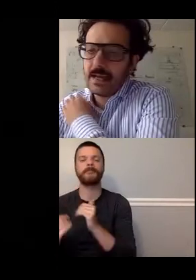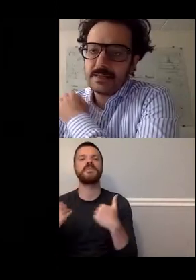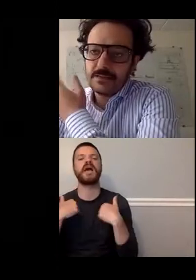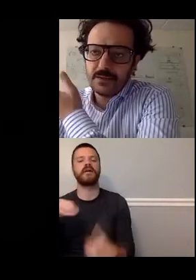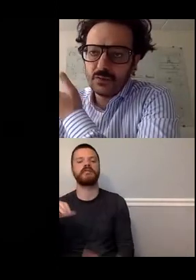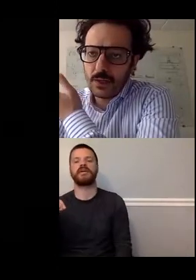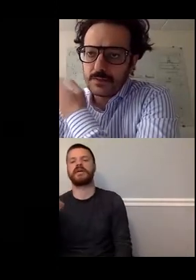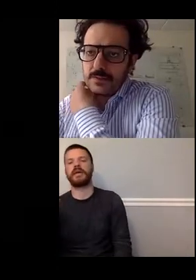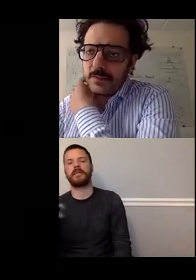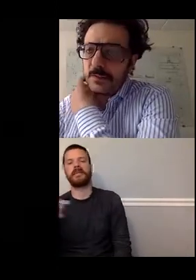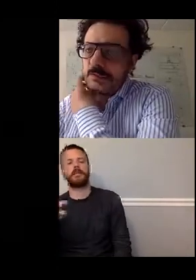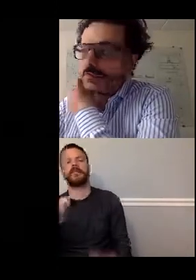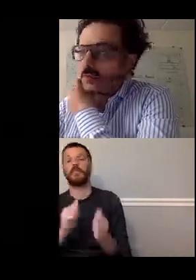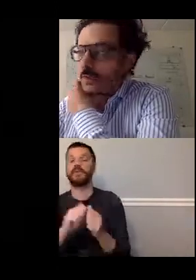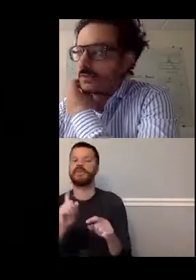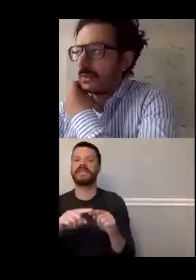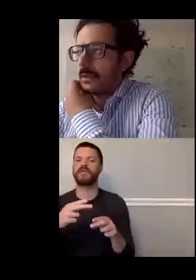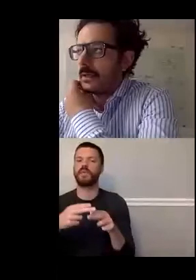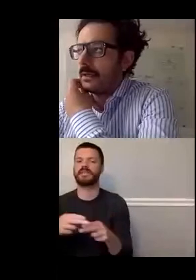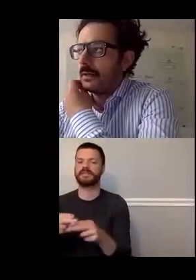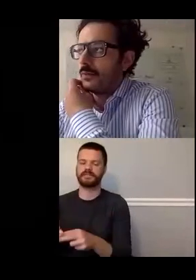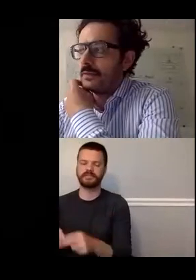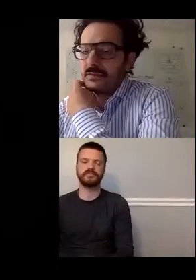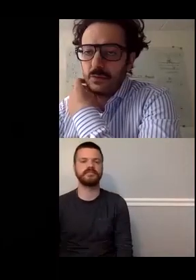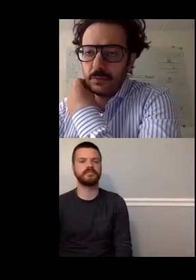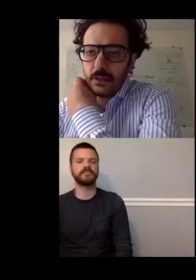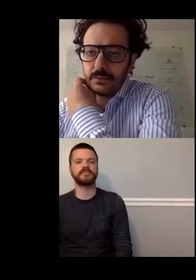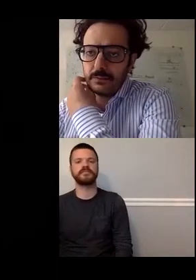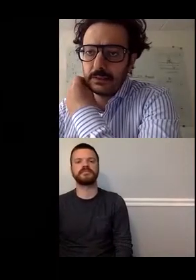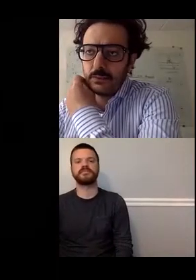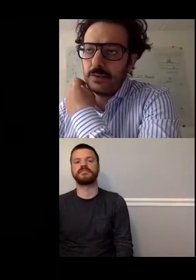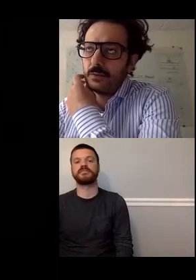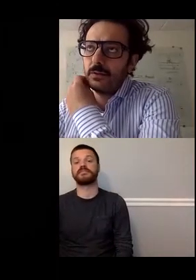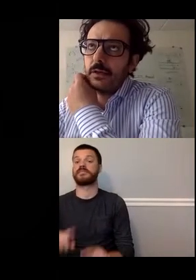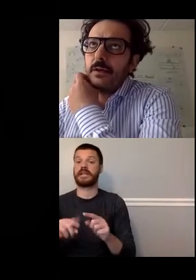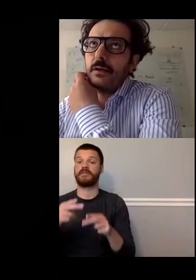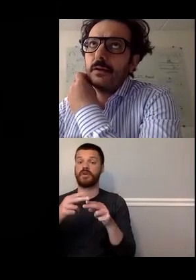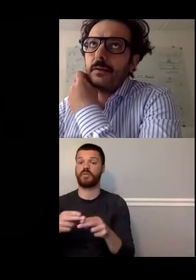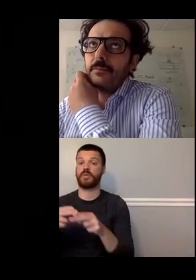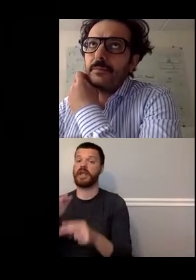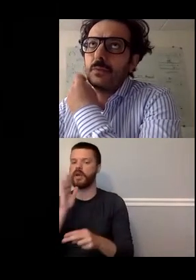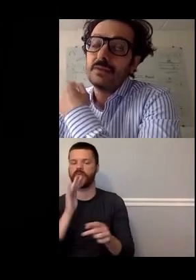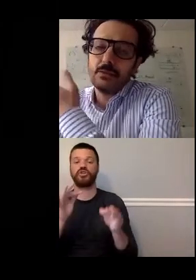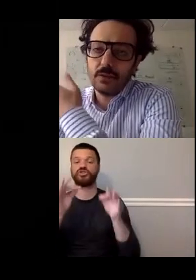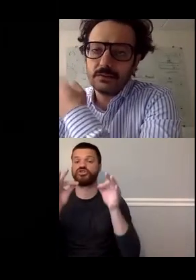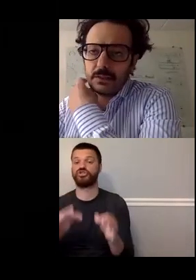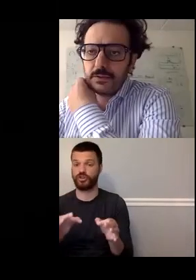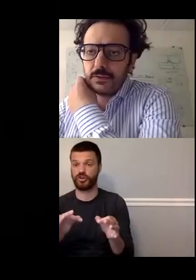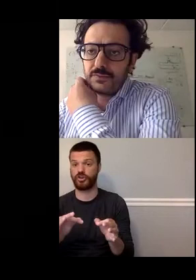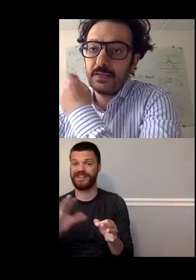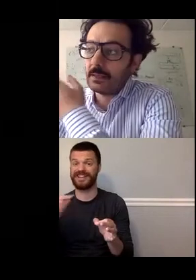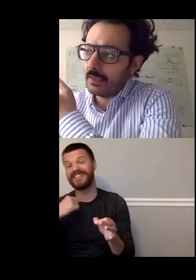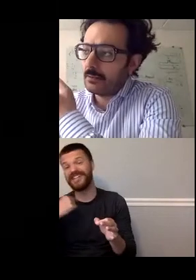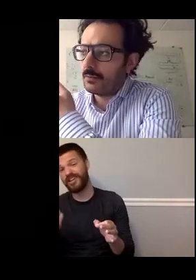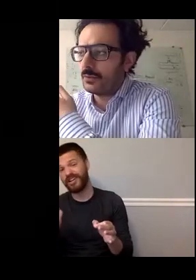that has different weights, and those weights will determine ultimately whether, will tell you ultimately whether